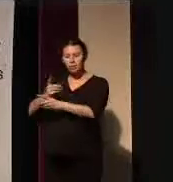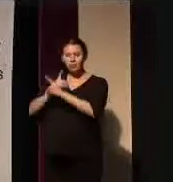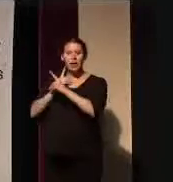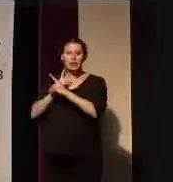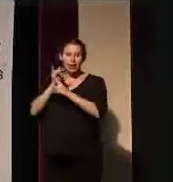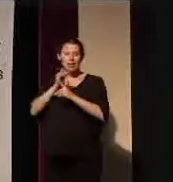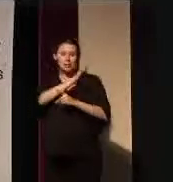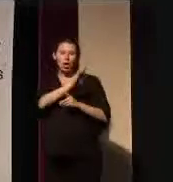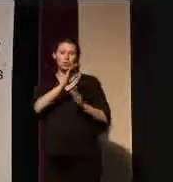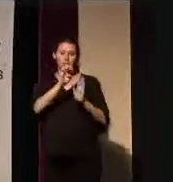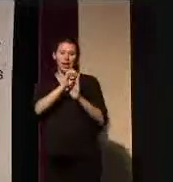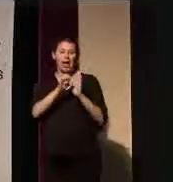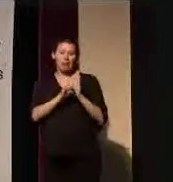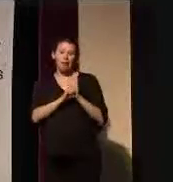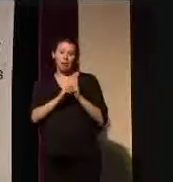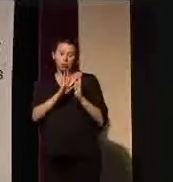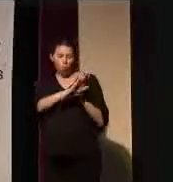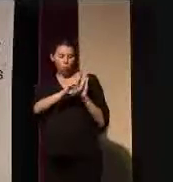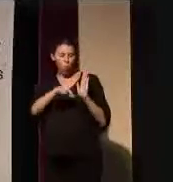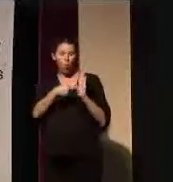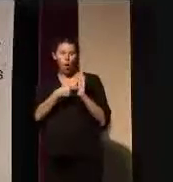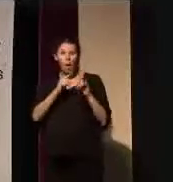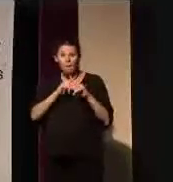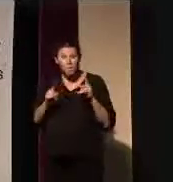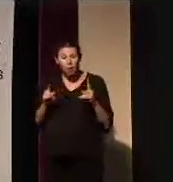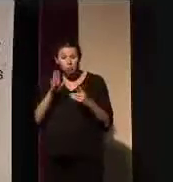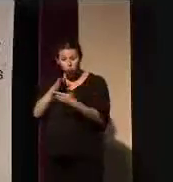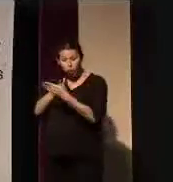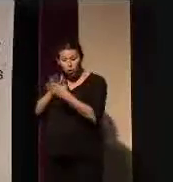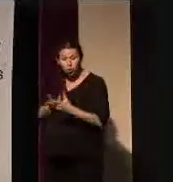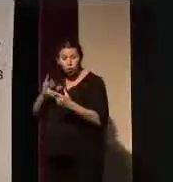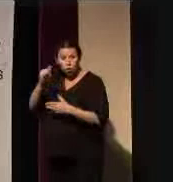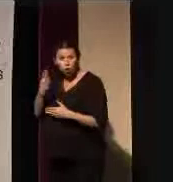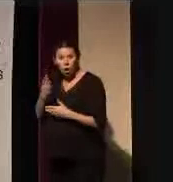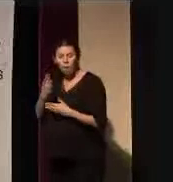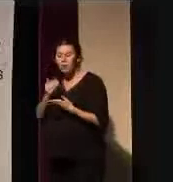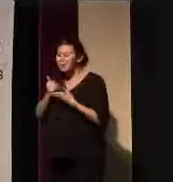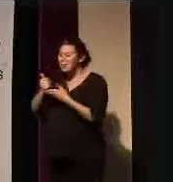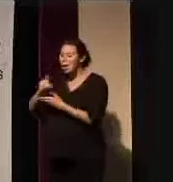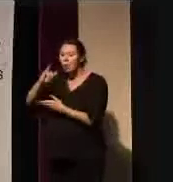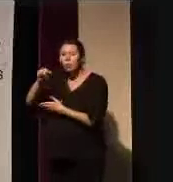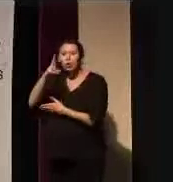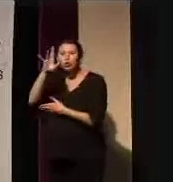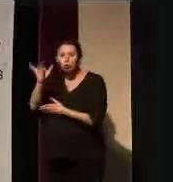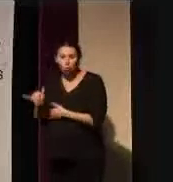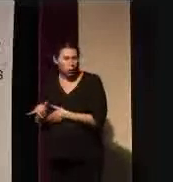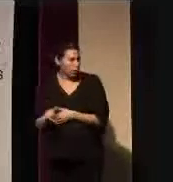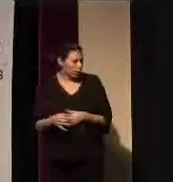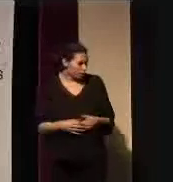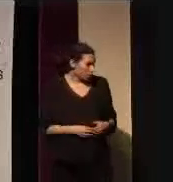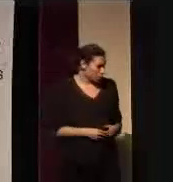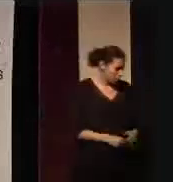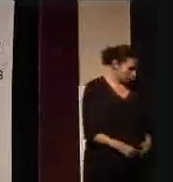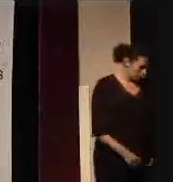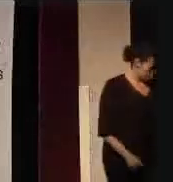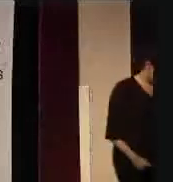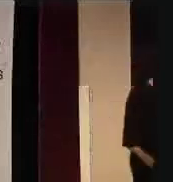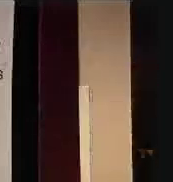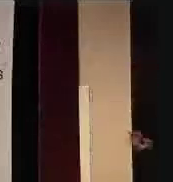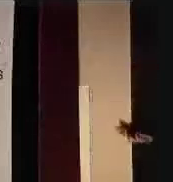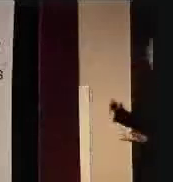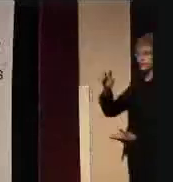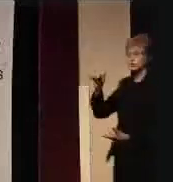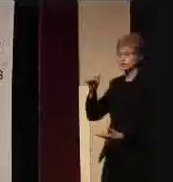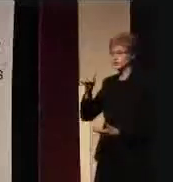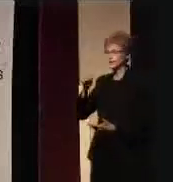have. But the job of a prosecutor is to give a jury a roadmap to conviction, to review the evidence in this case, and to